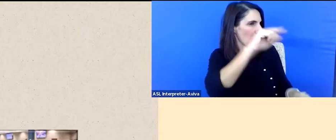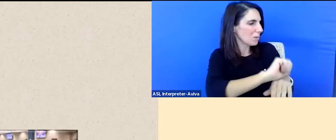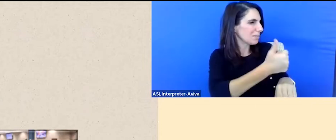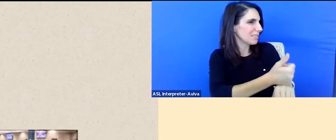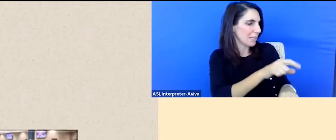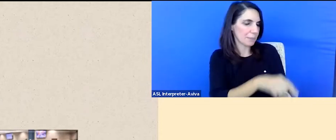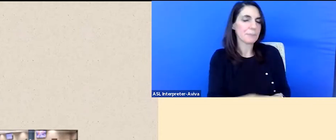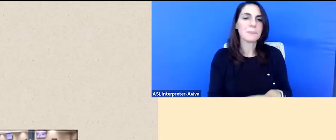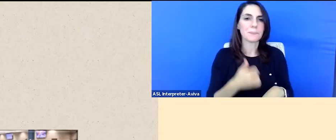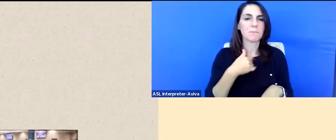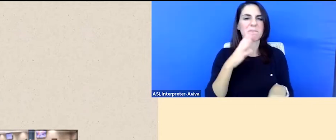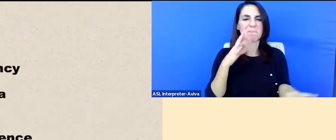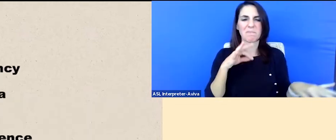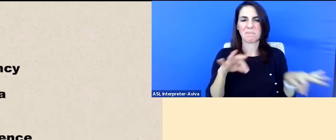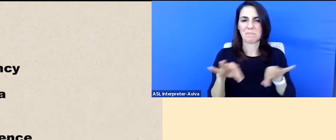Next slide, Debbie.